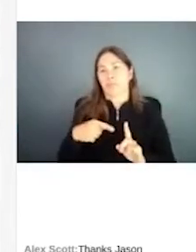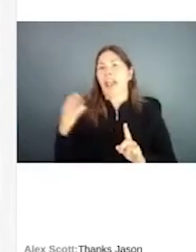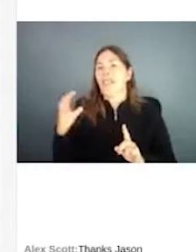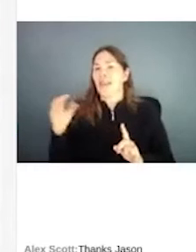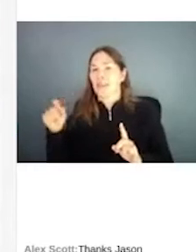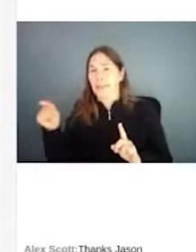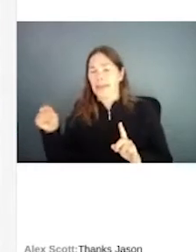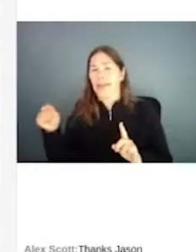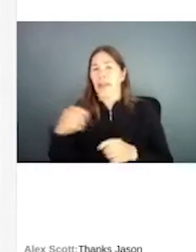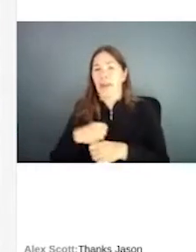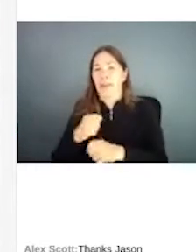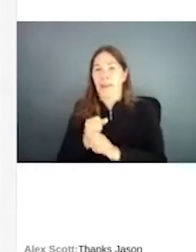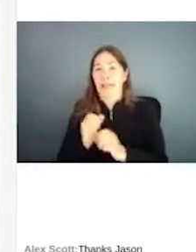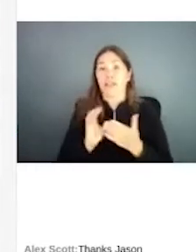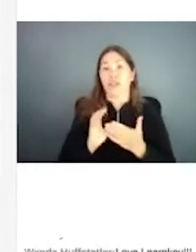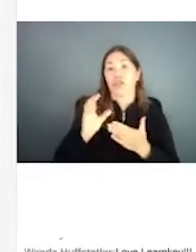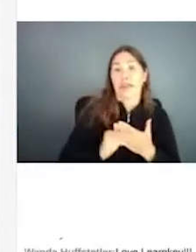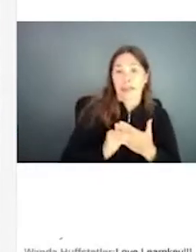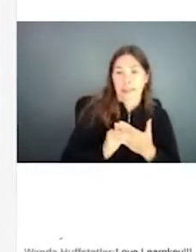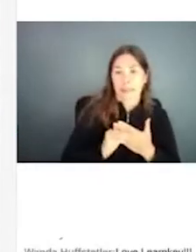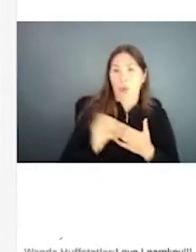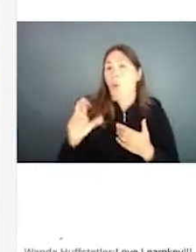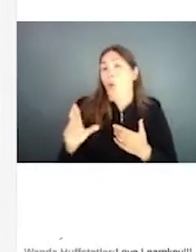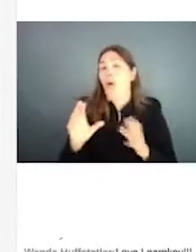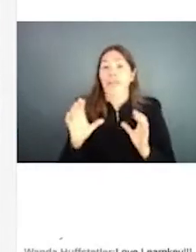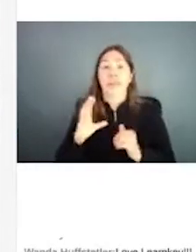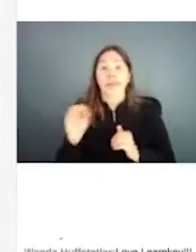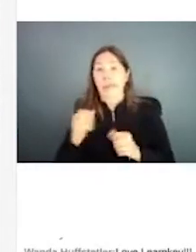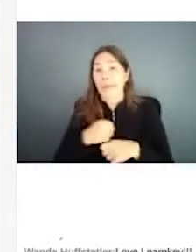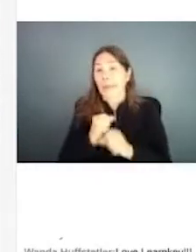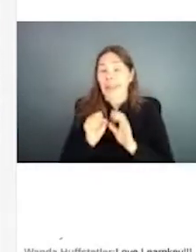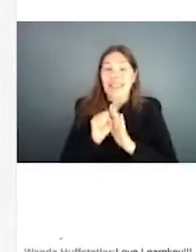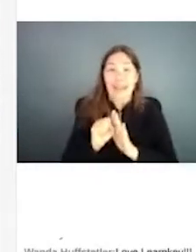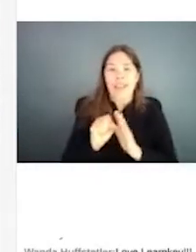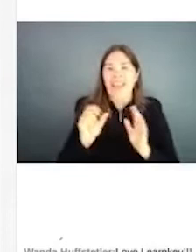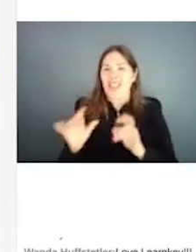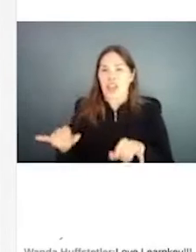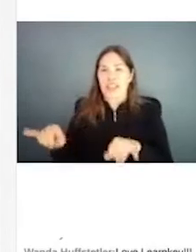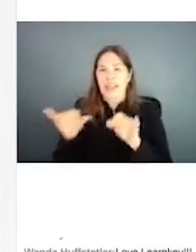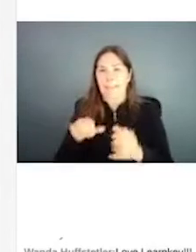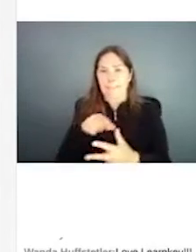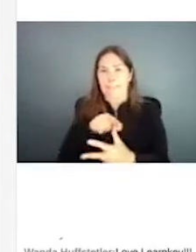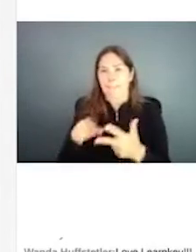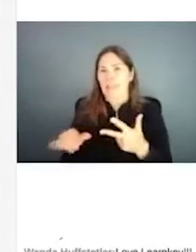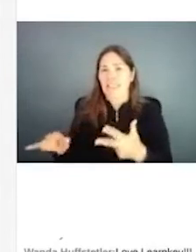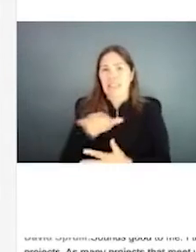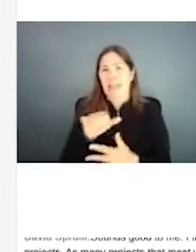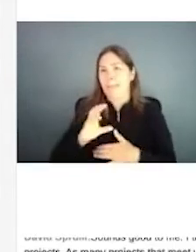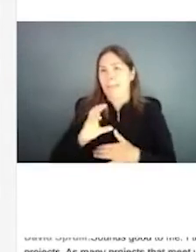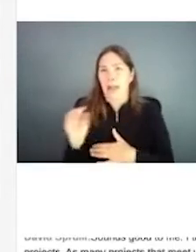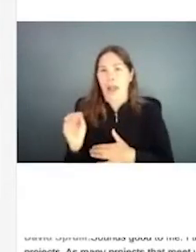company who makes the curriculum, or the company who makes the simulations, they're the same company, and the simulations are